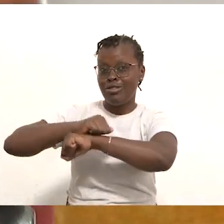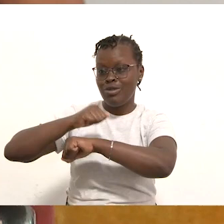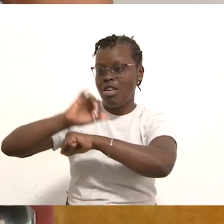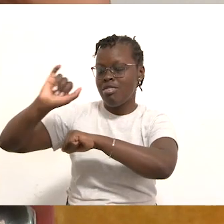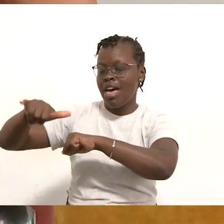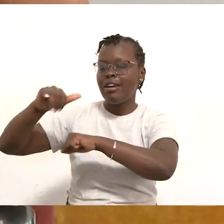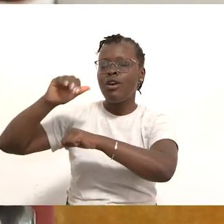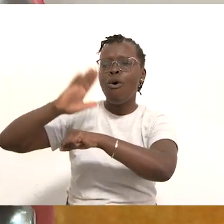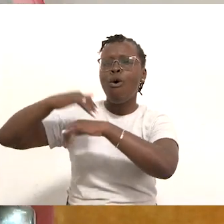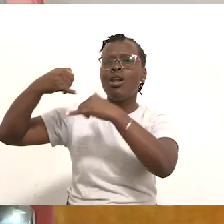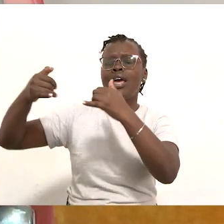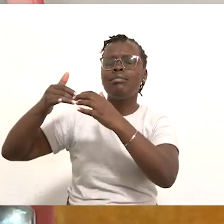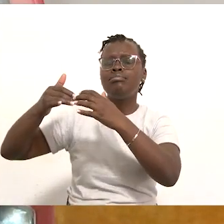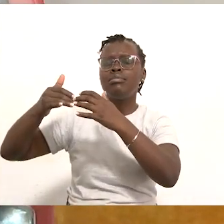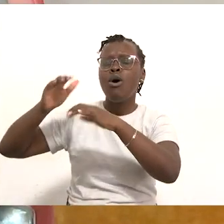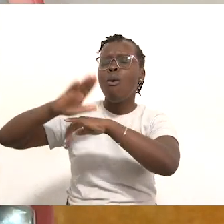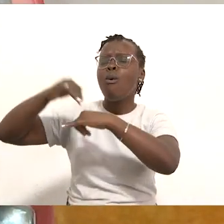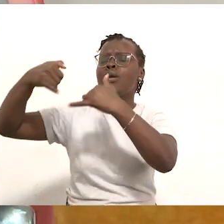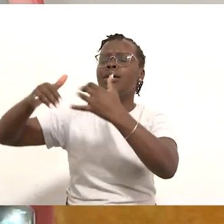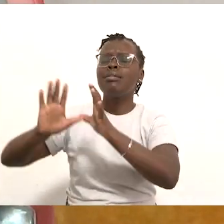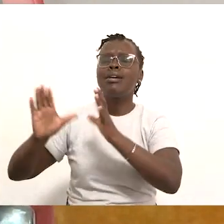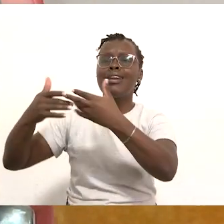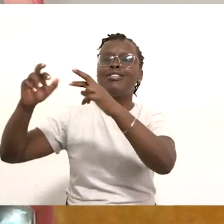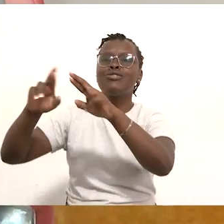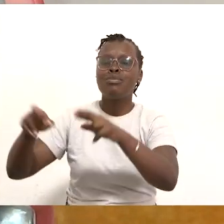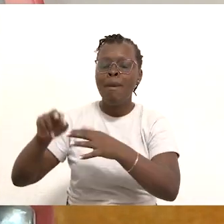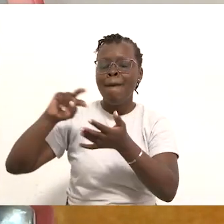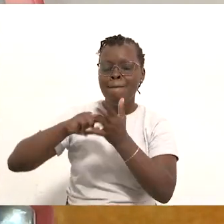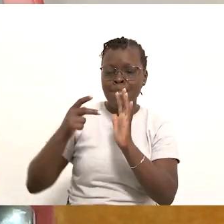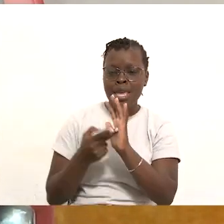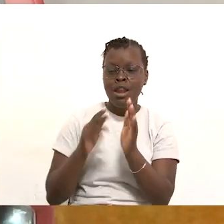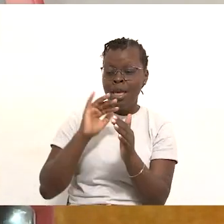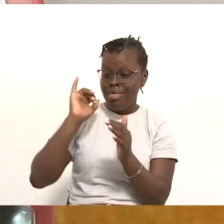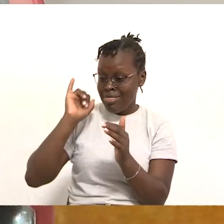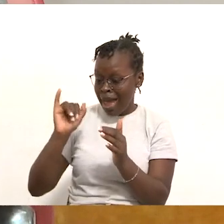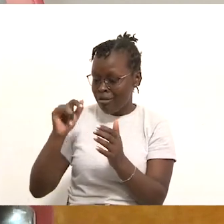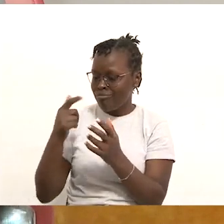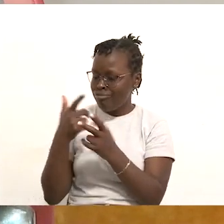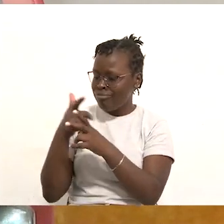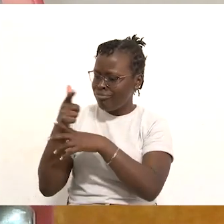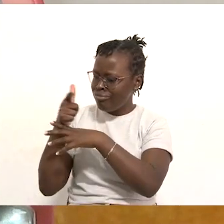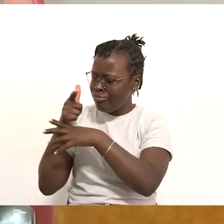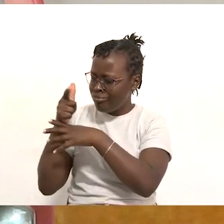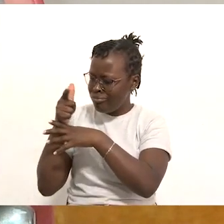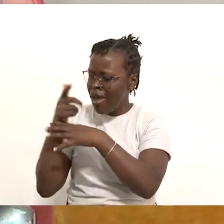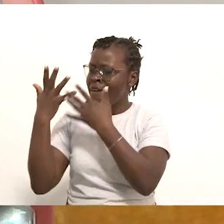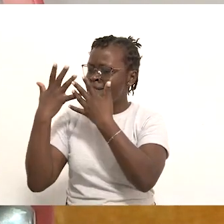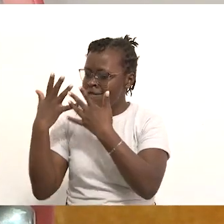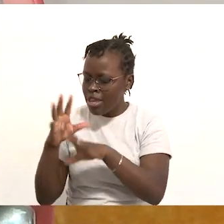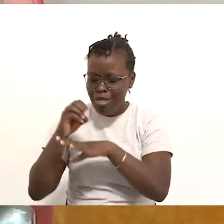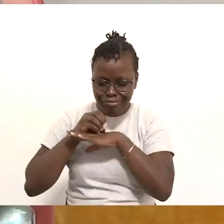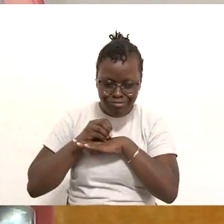online sort of classroom was recorded, there needs to be a platform whereby that recorded class can be shared to